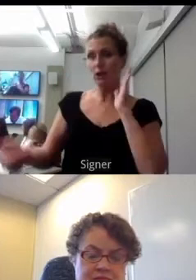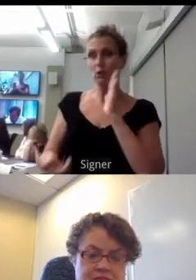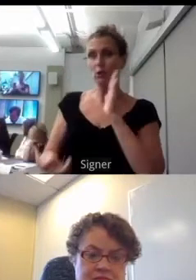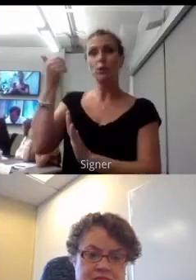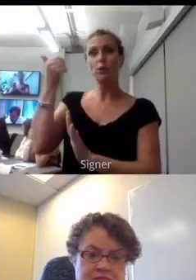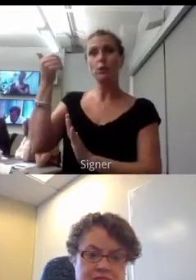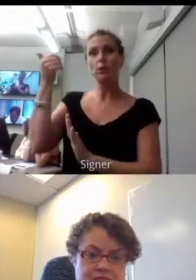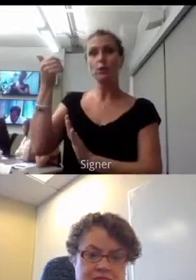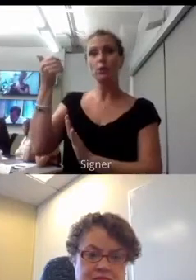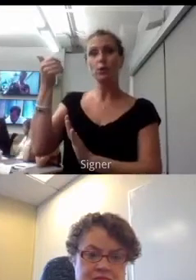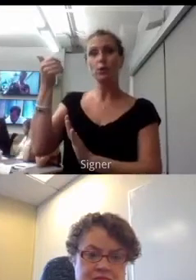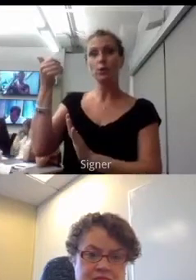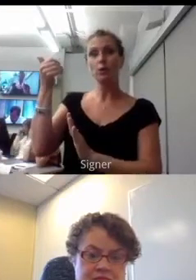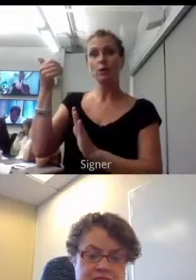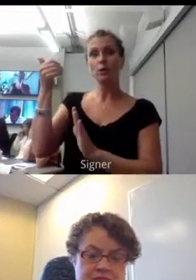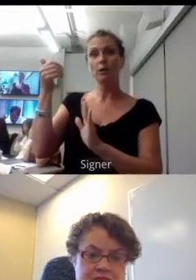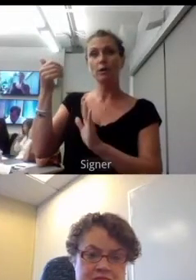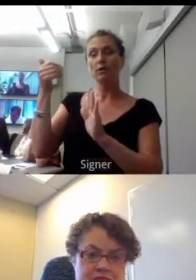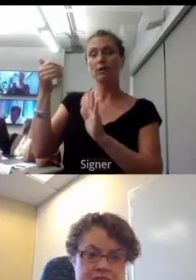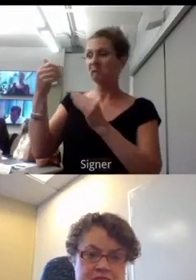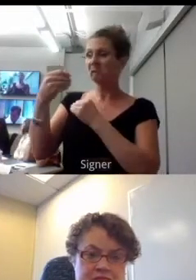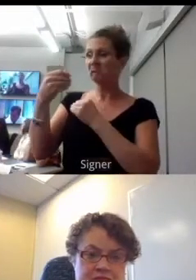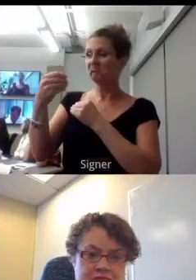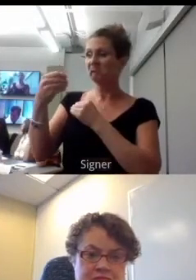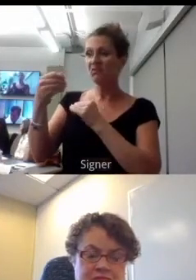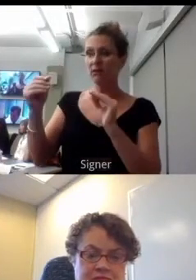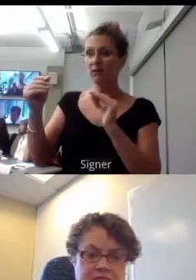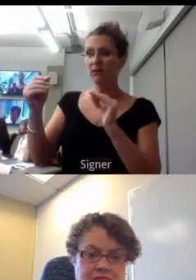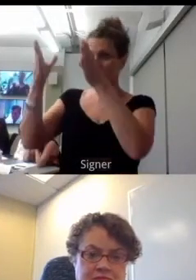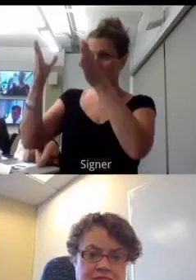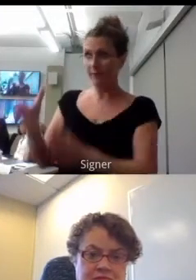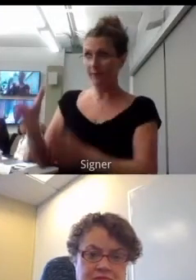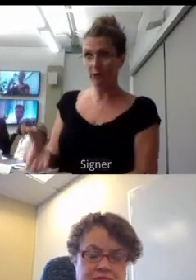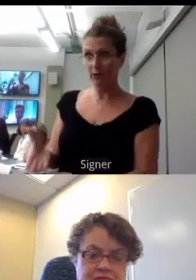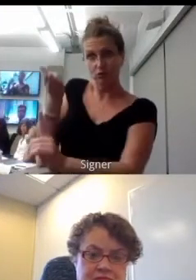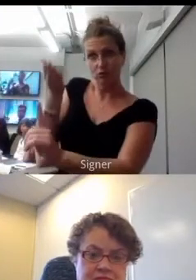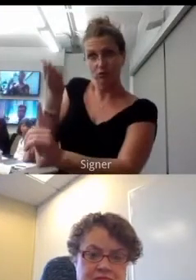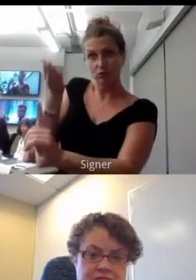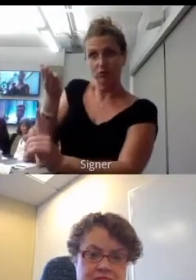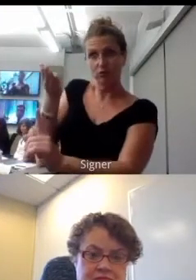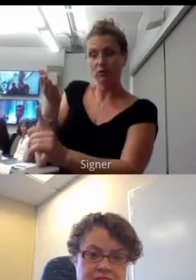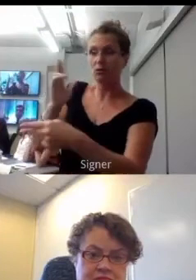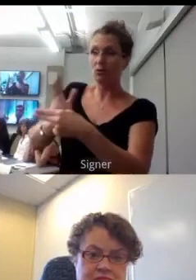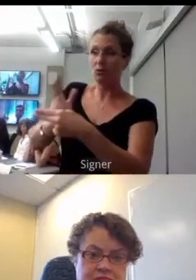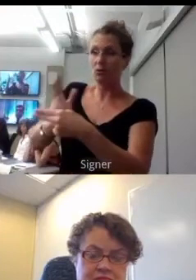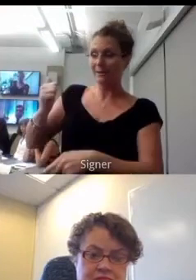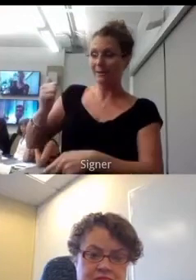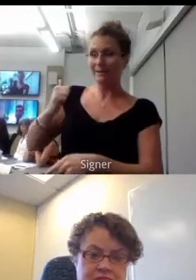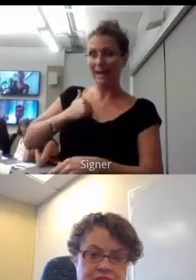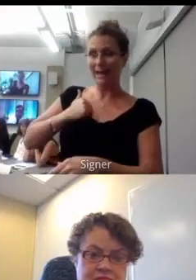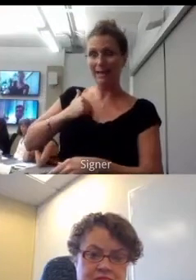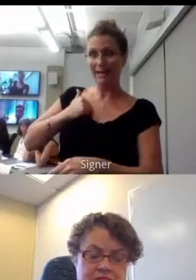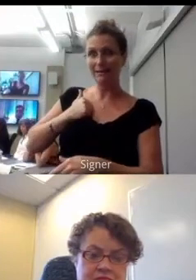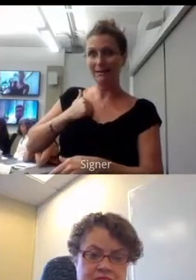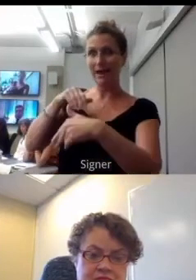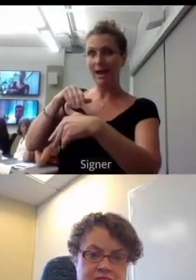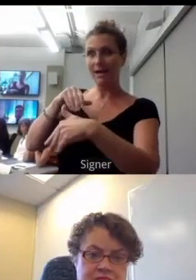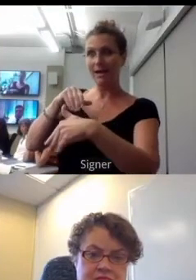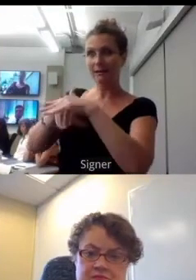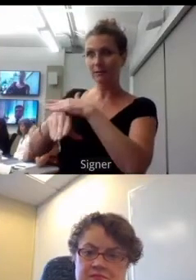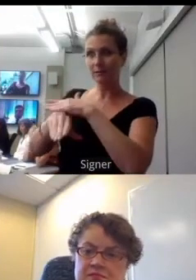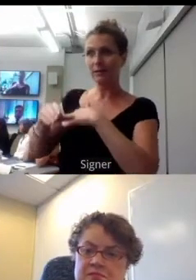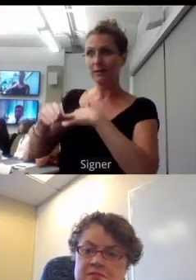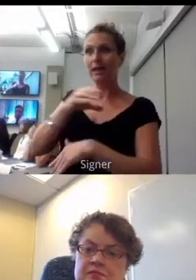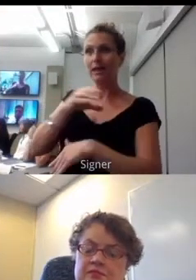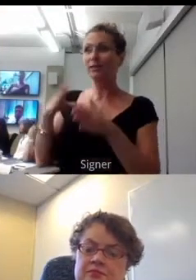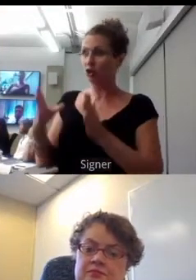office and officer, someone to be called the Canada Accessibility Commissioner. They would report to